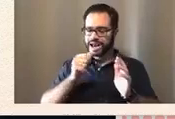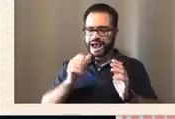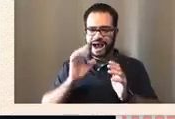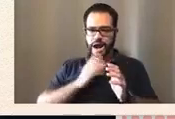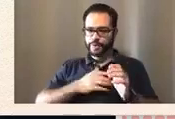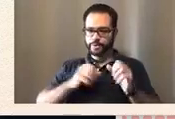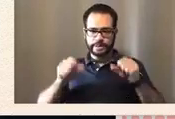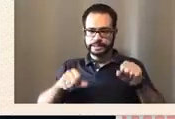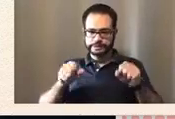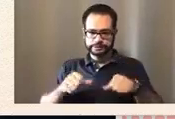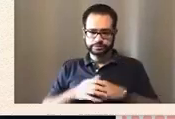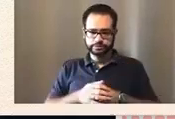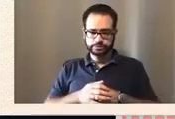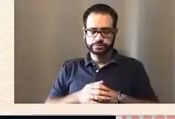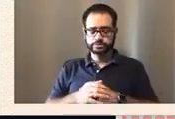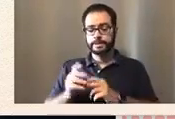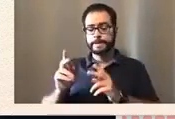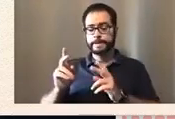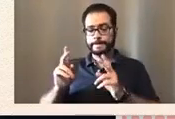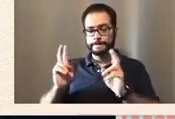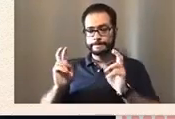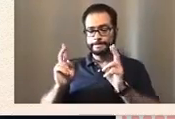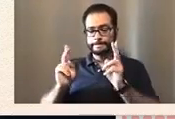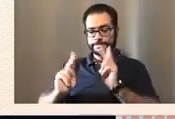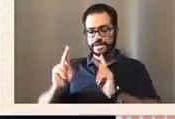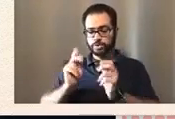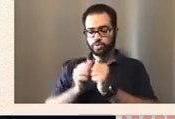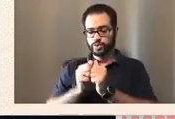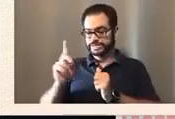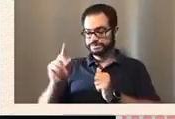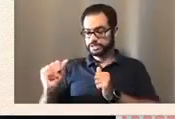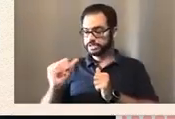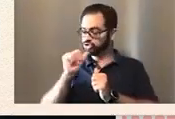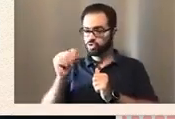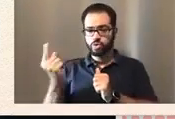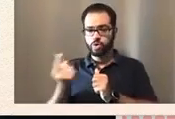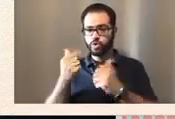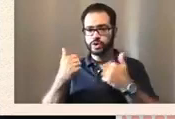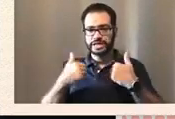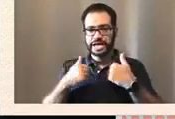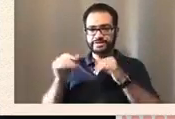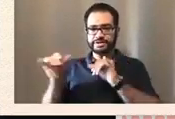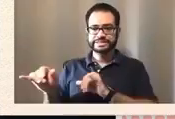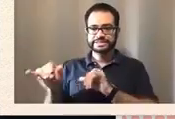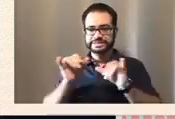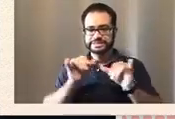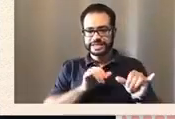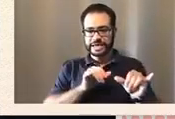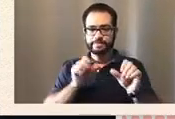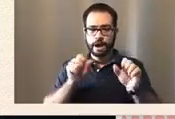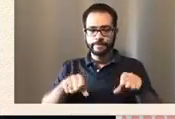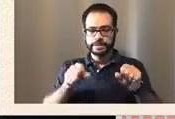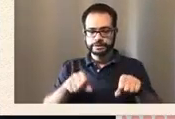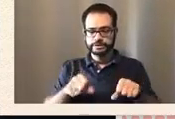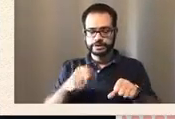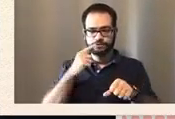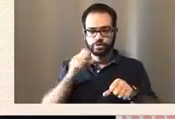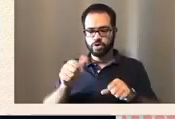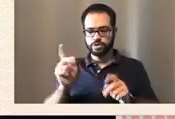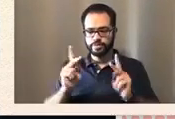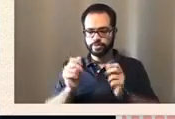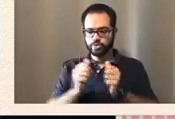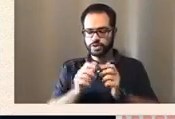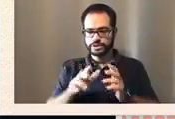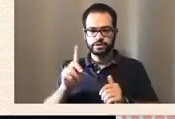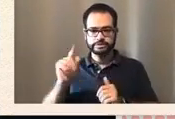People with disabilities don't always have the same abilities as non-disabled people, but at the same time, that